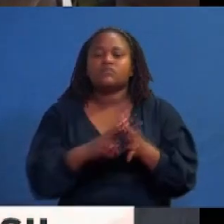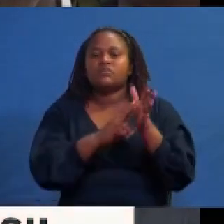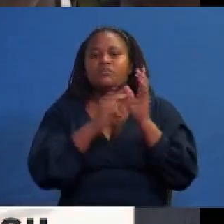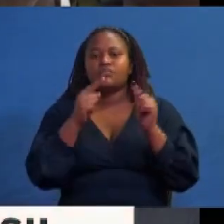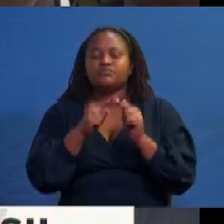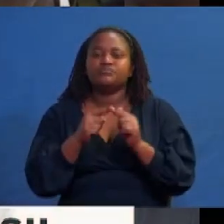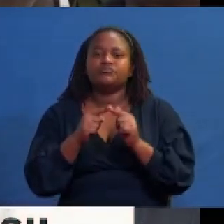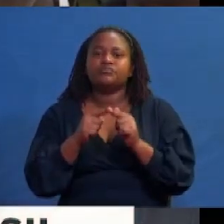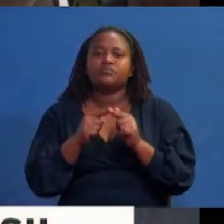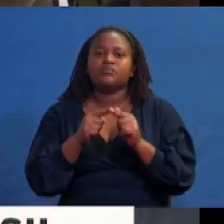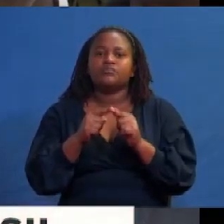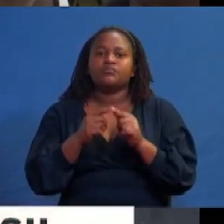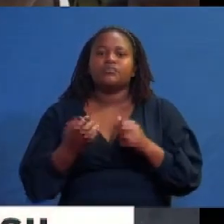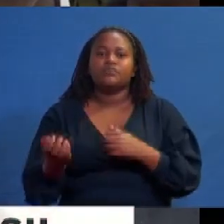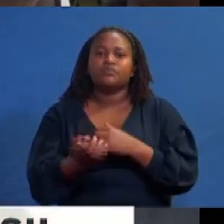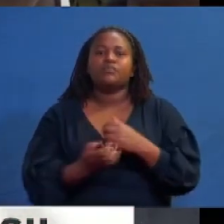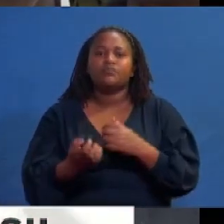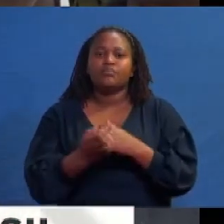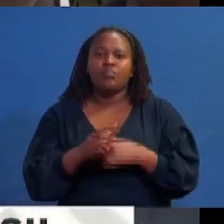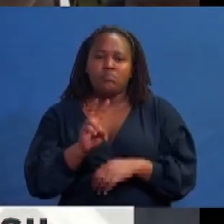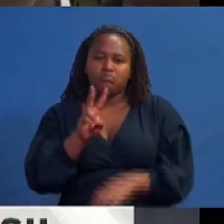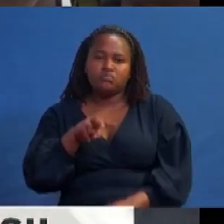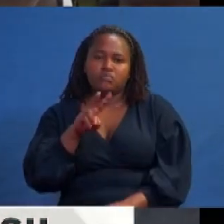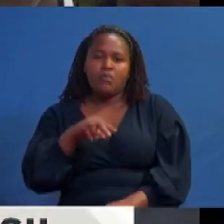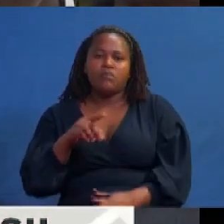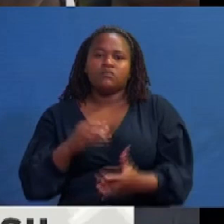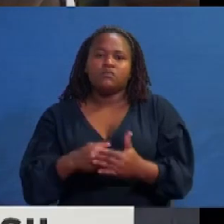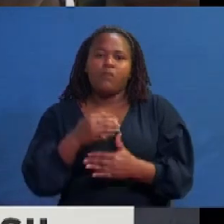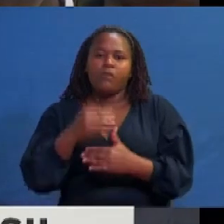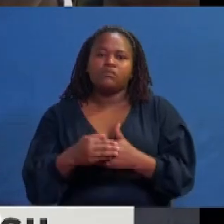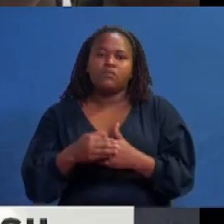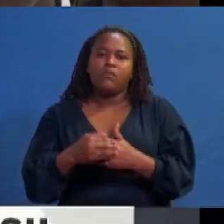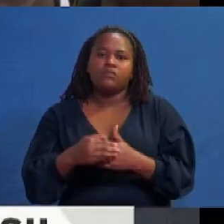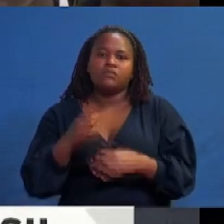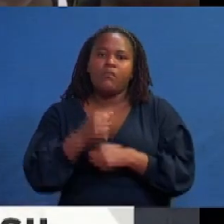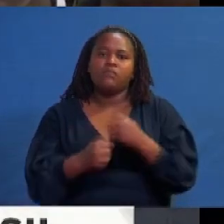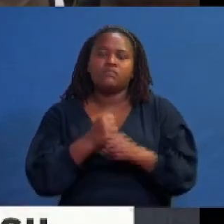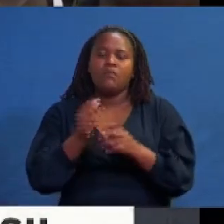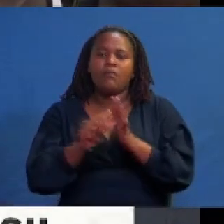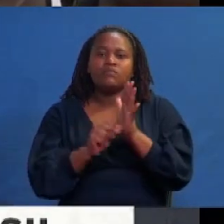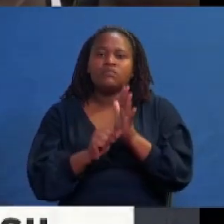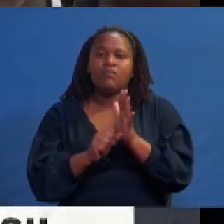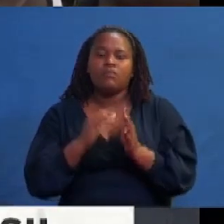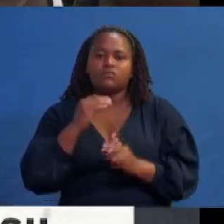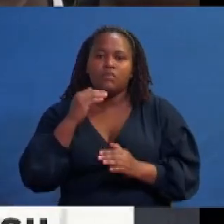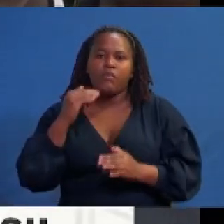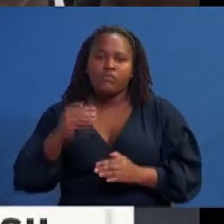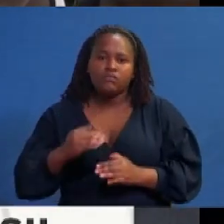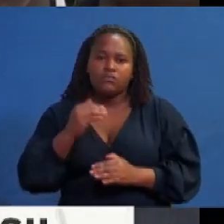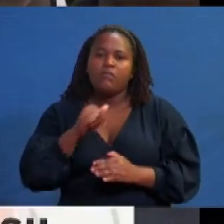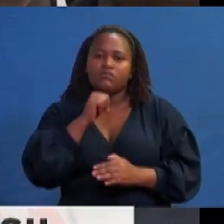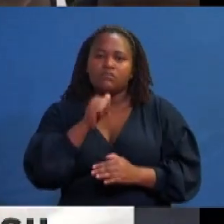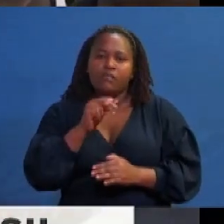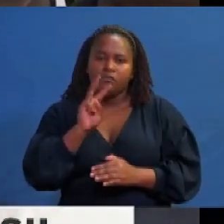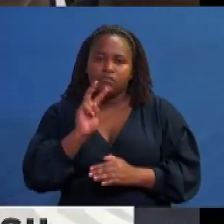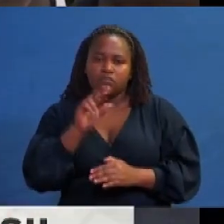to undertake environmental impact assessments and thereafter annual audits legally. But we have noted from